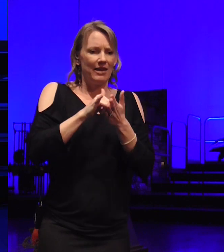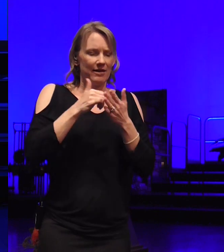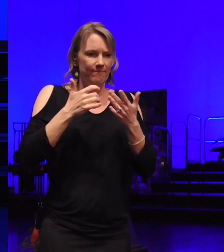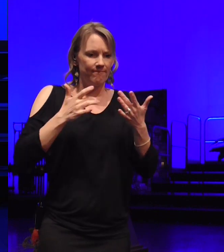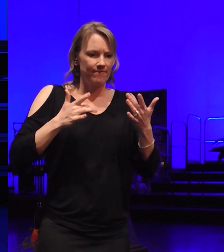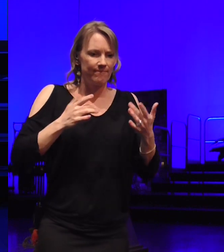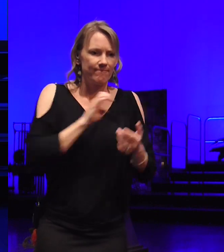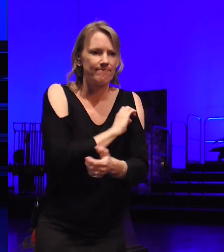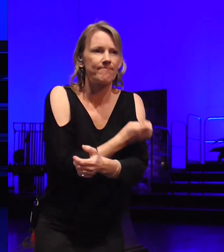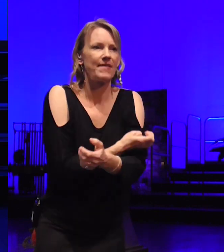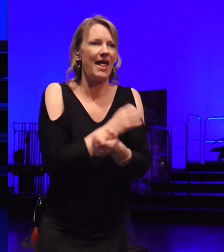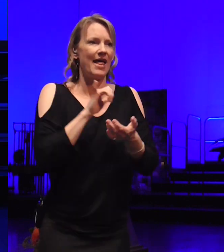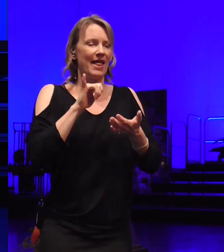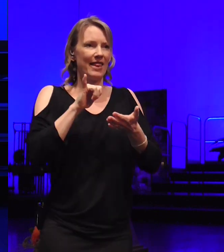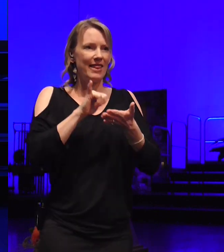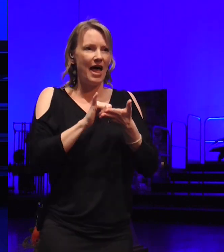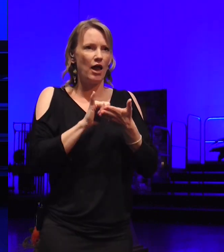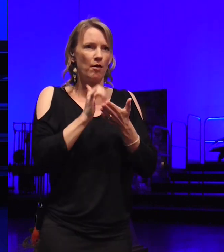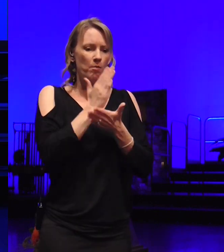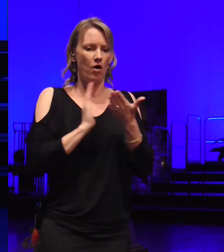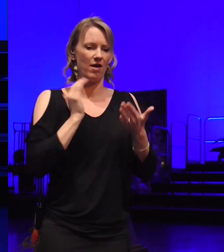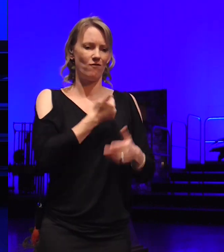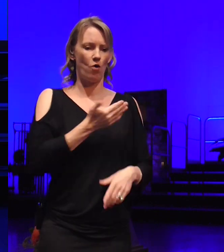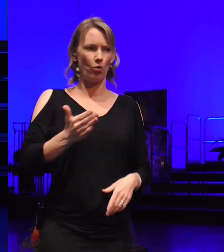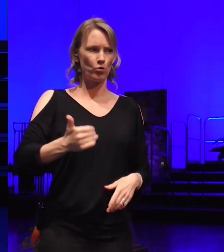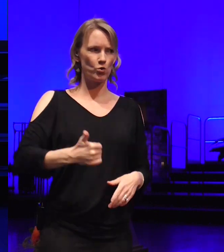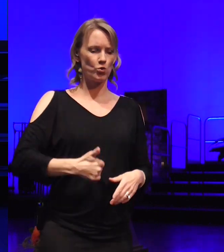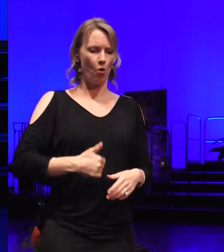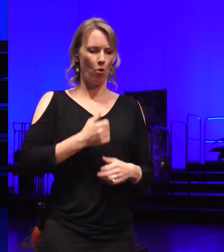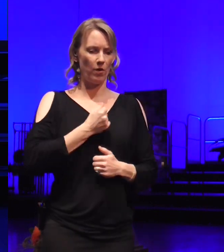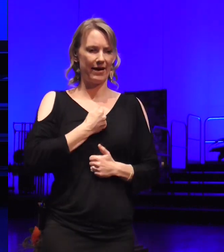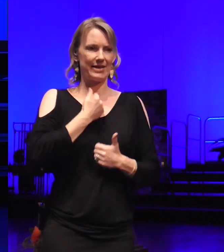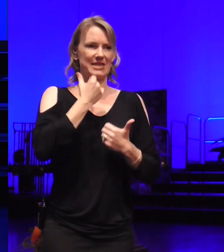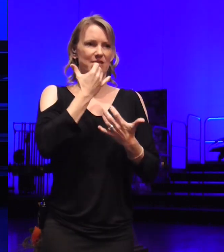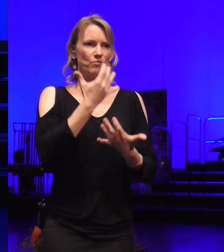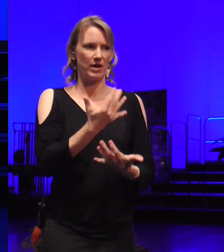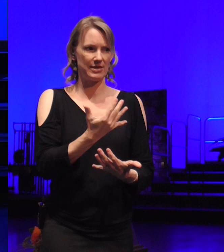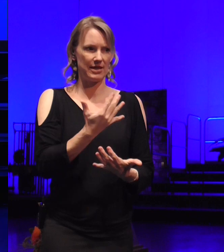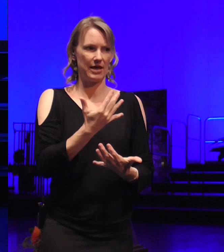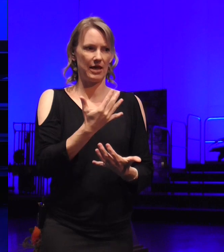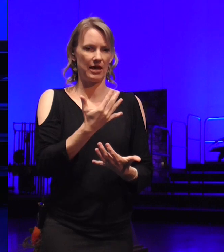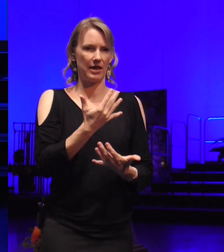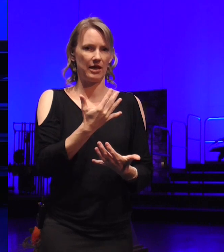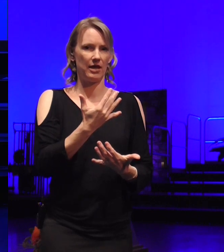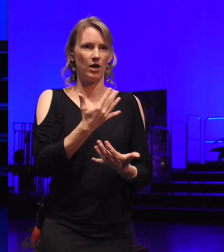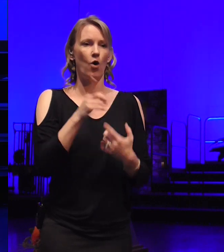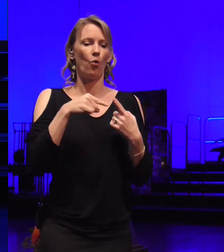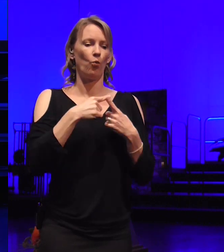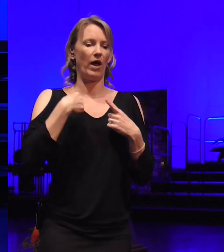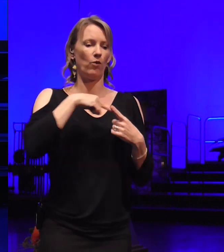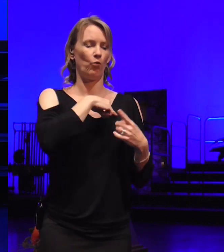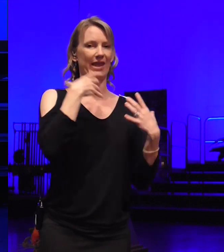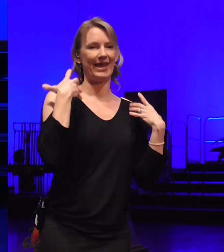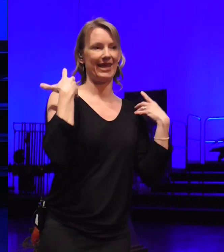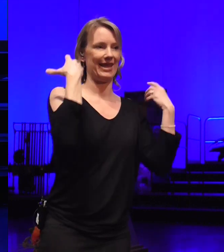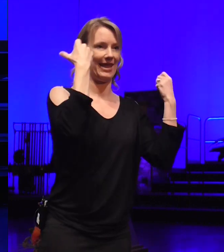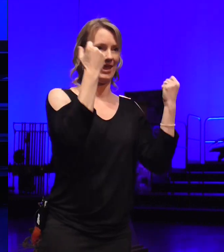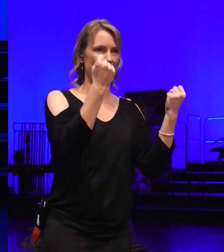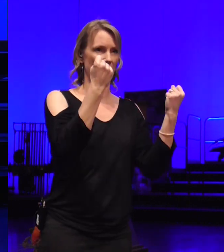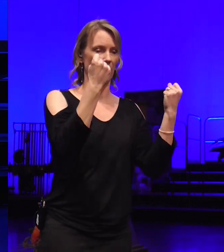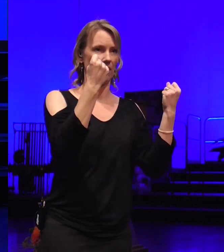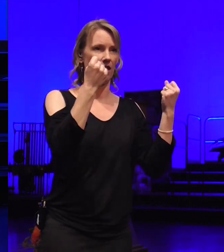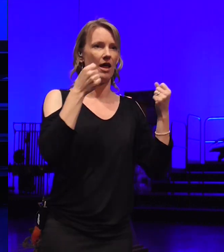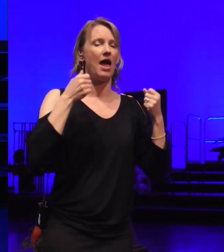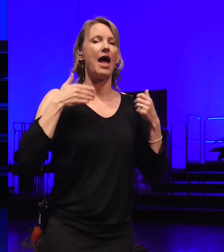that vitality, that lushness of our soul expression as we immerse in our healing and